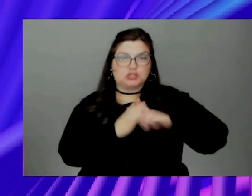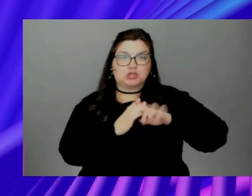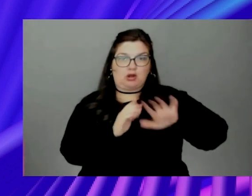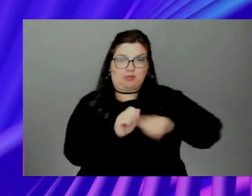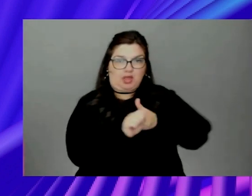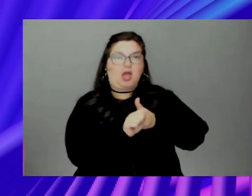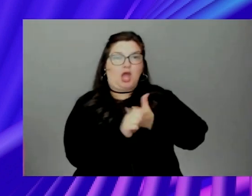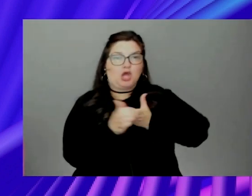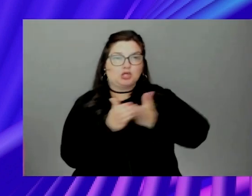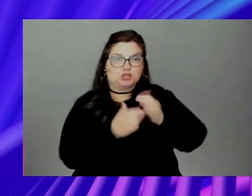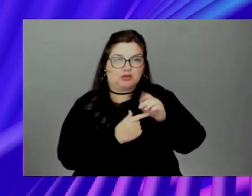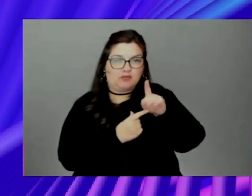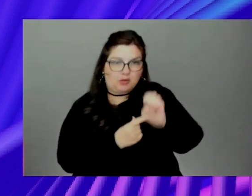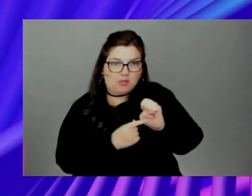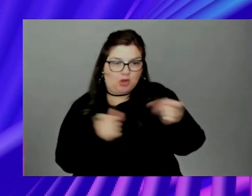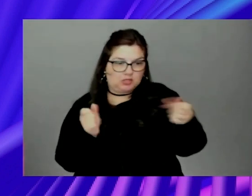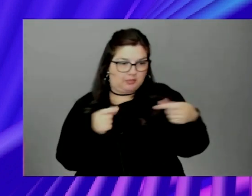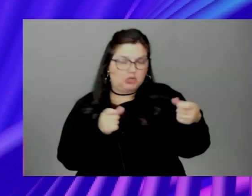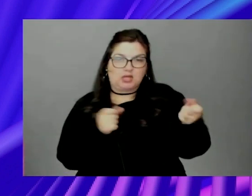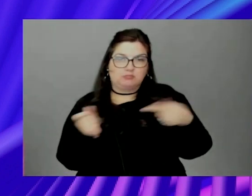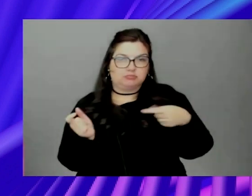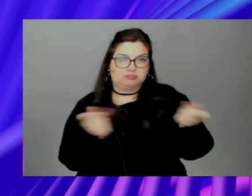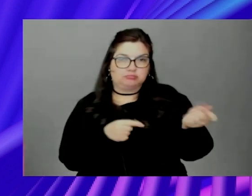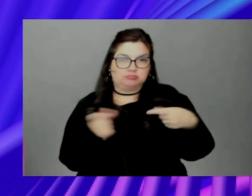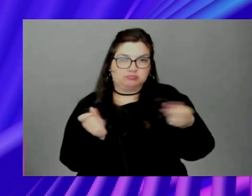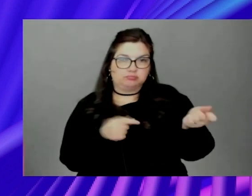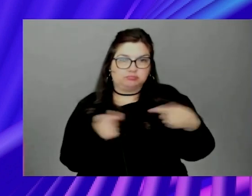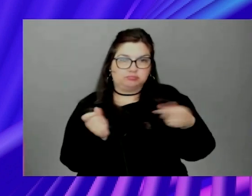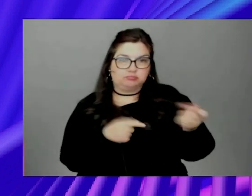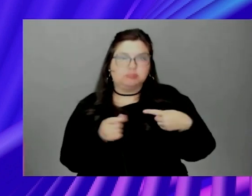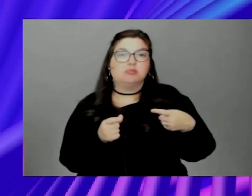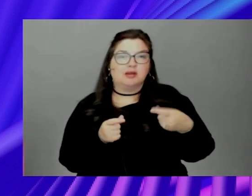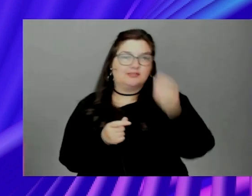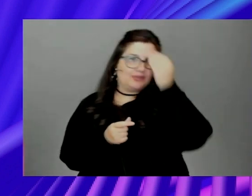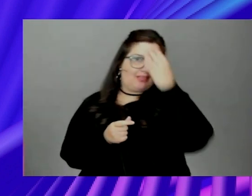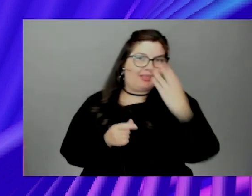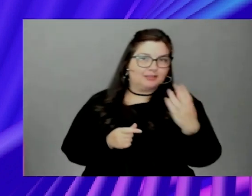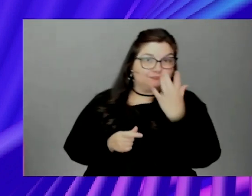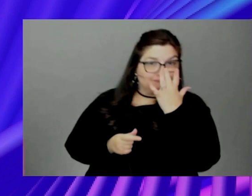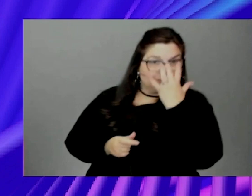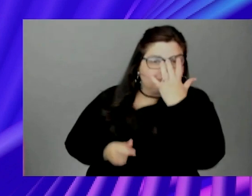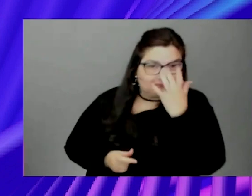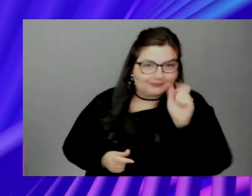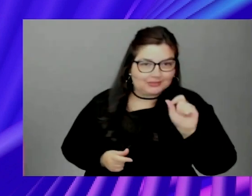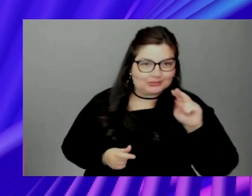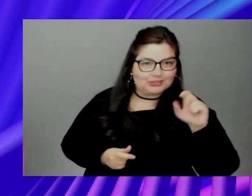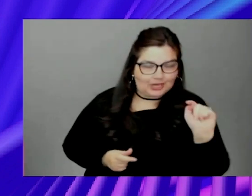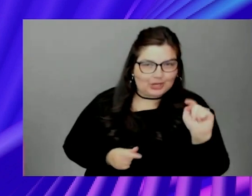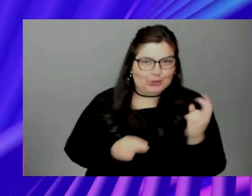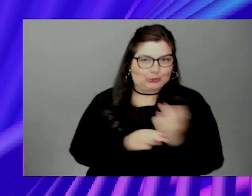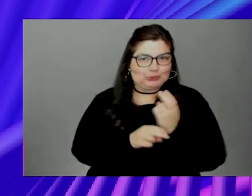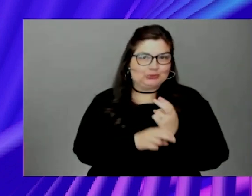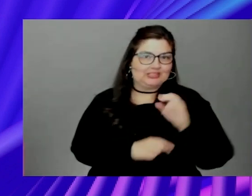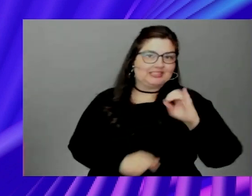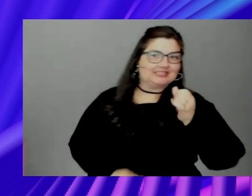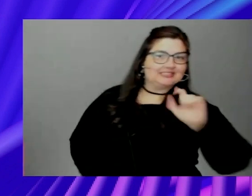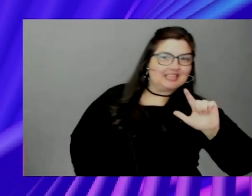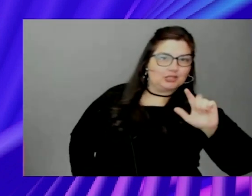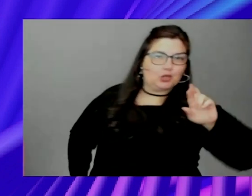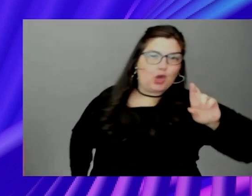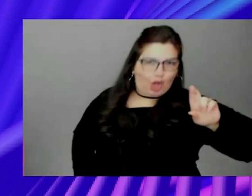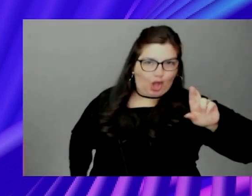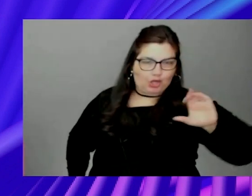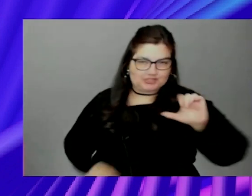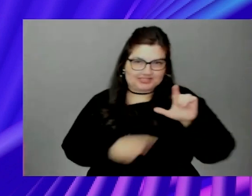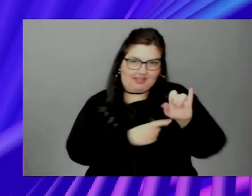the communications back and forth. For the nerdy .NET people, we're actually using Signal R from the CLI to Visual